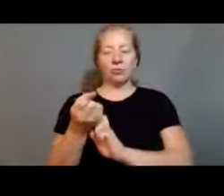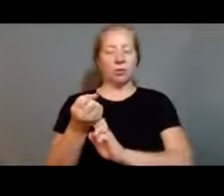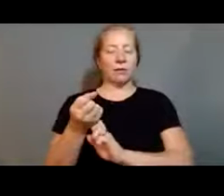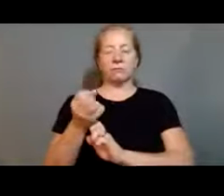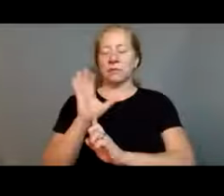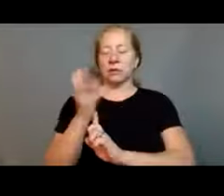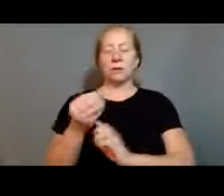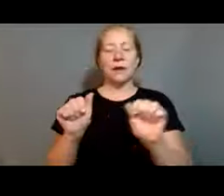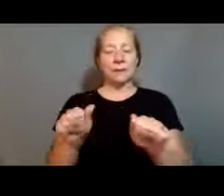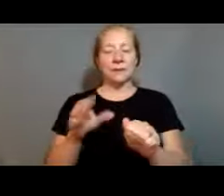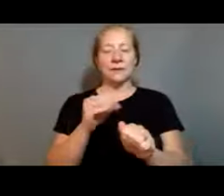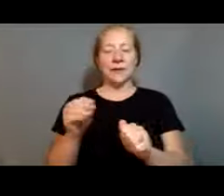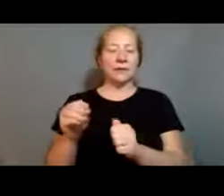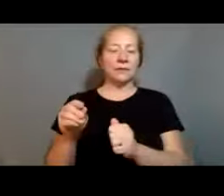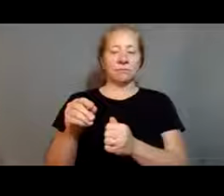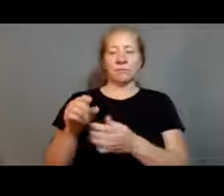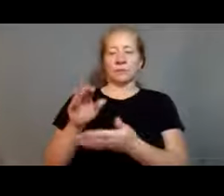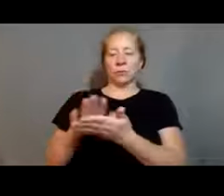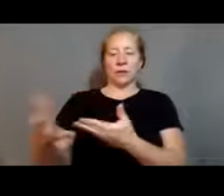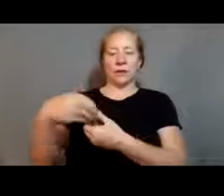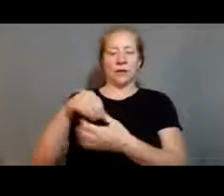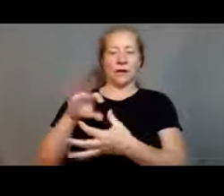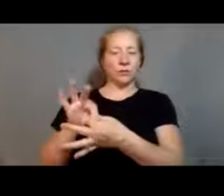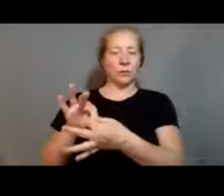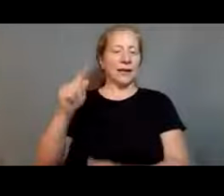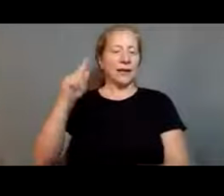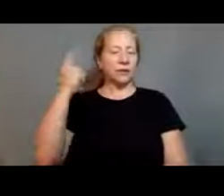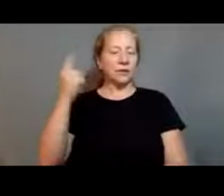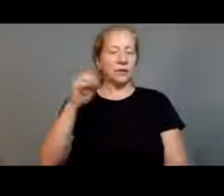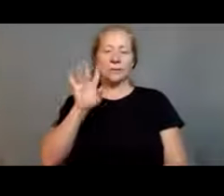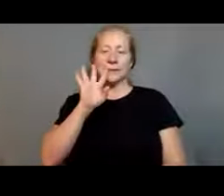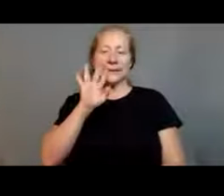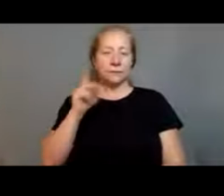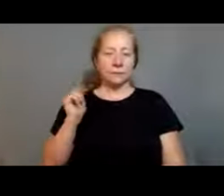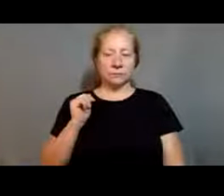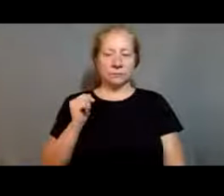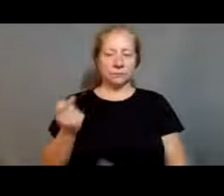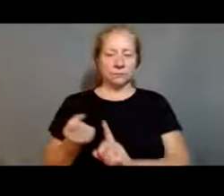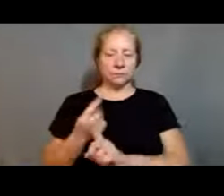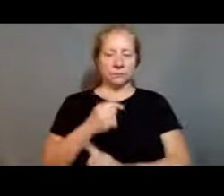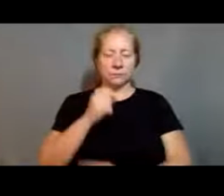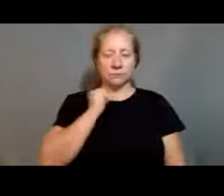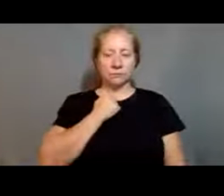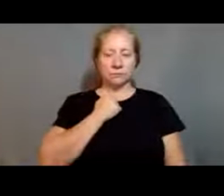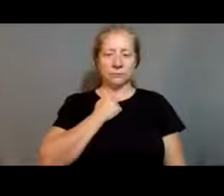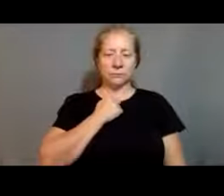community engagement. Rainy, windy night, so you probably should bring the letter back in and we should put it out there tomorrow